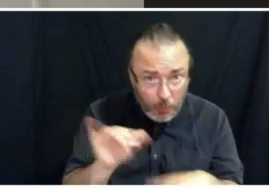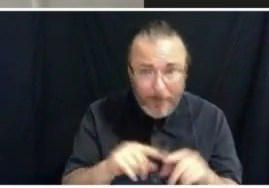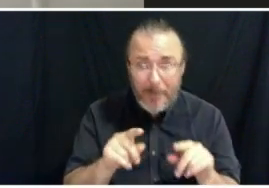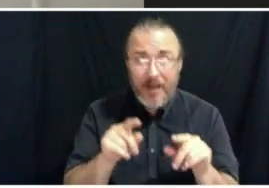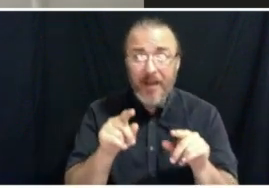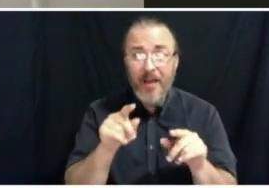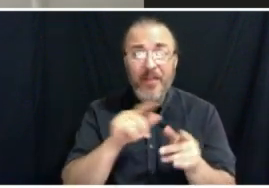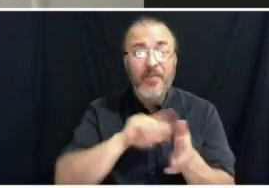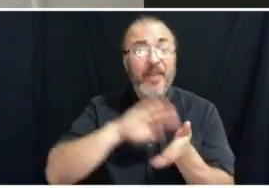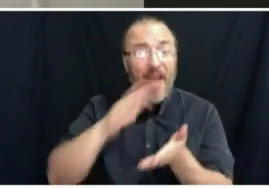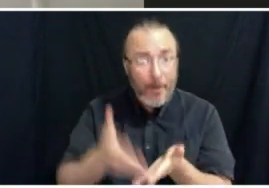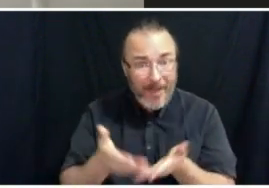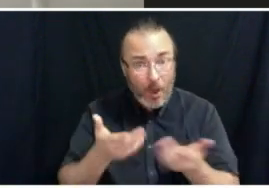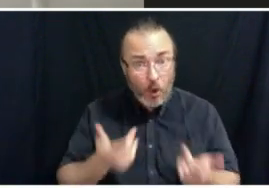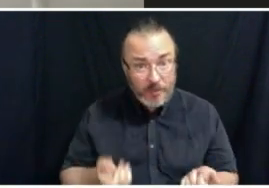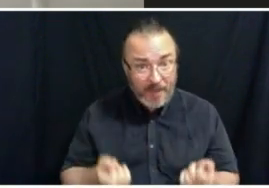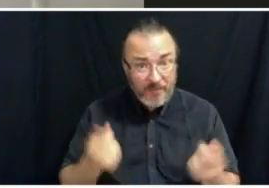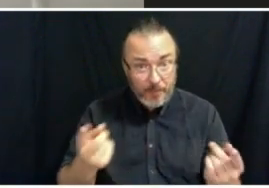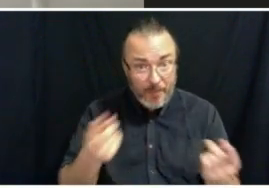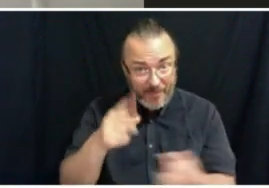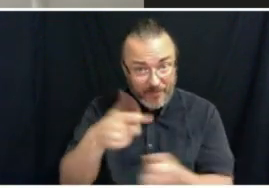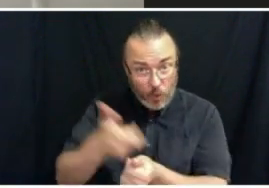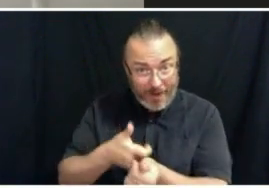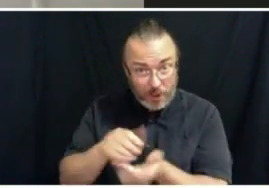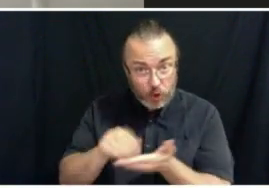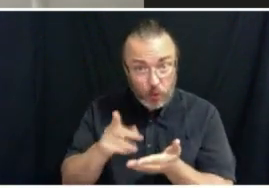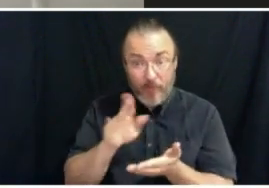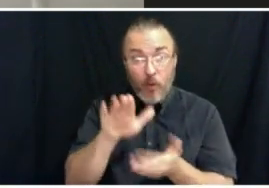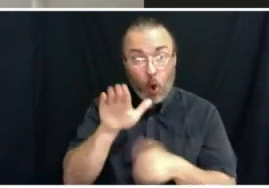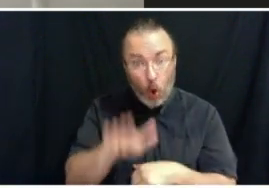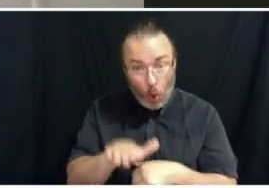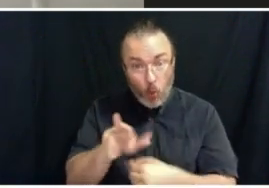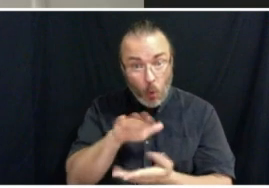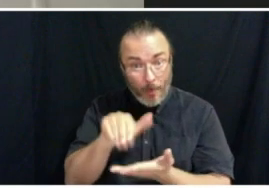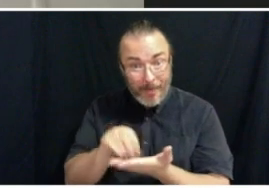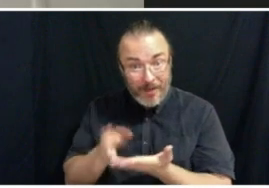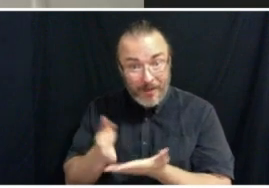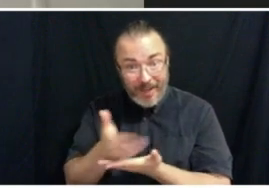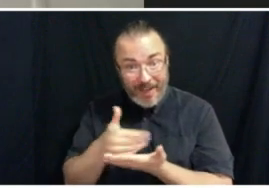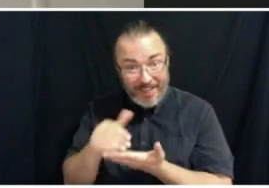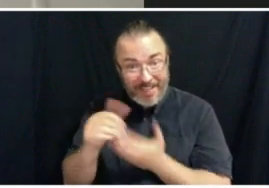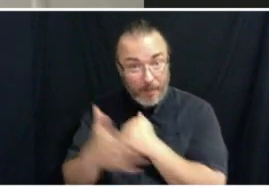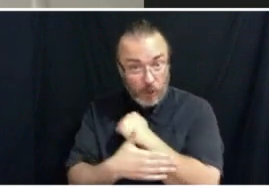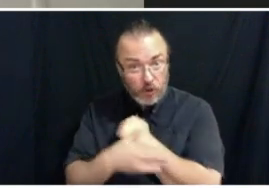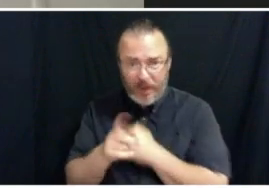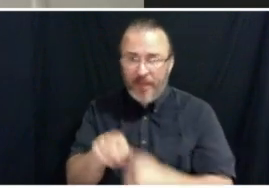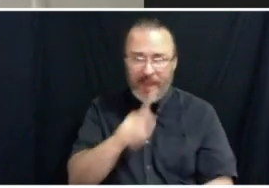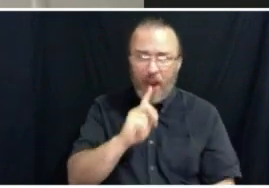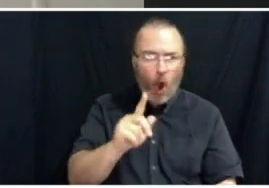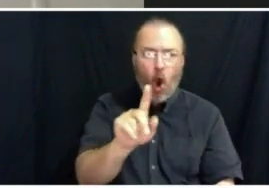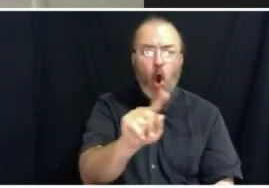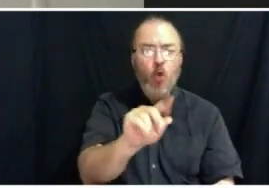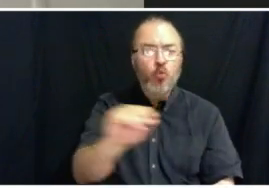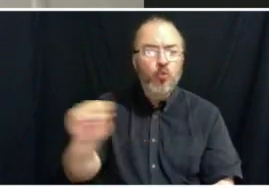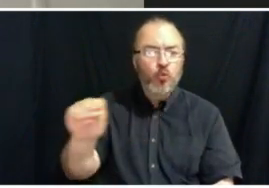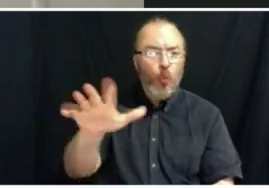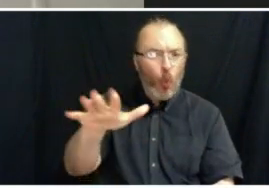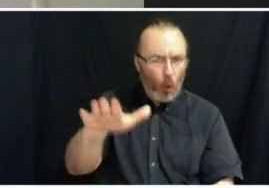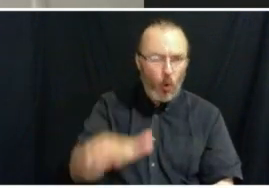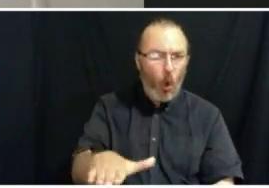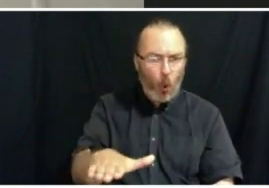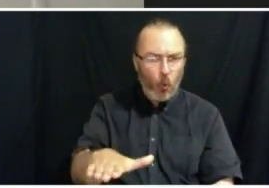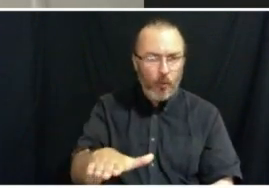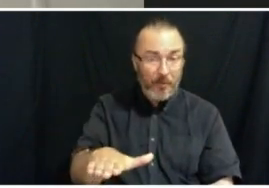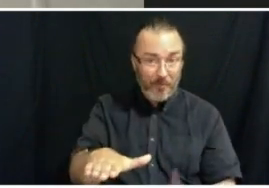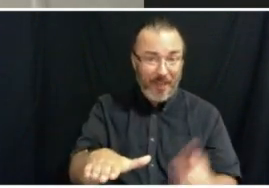per pupil, right, in most low and middle income countries are just too low, right? And that will have to change. And that will have to